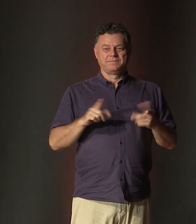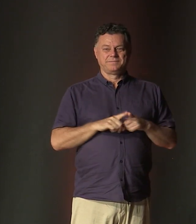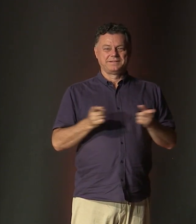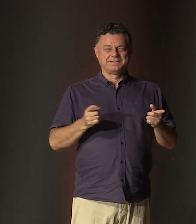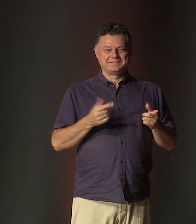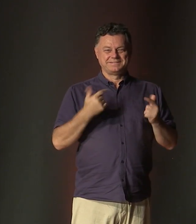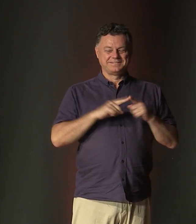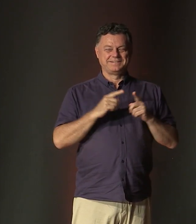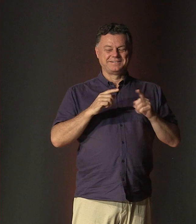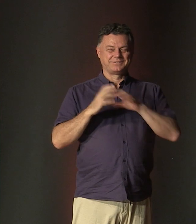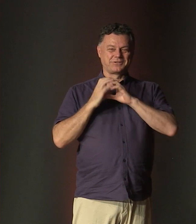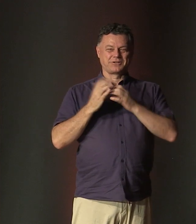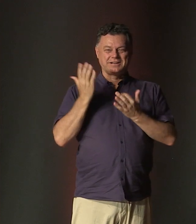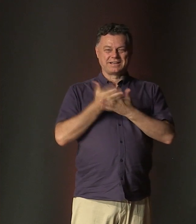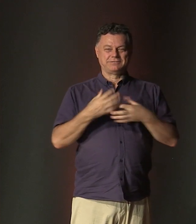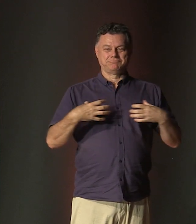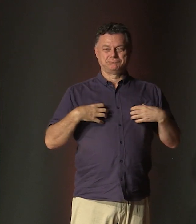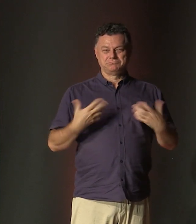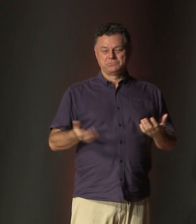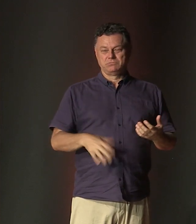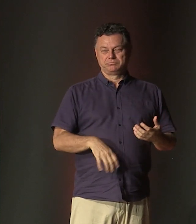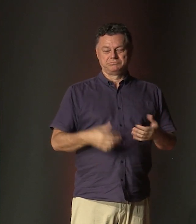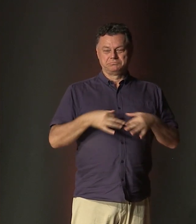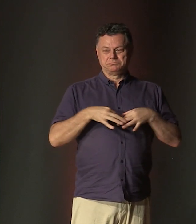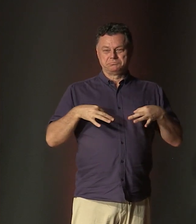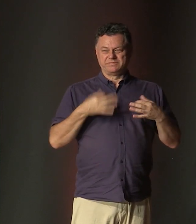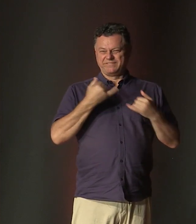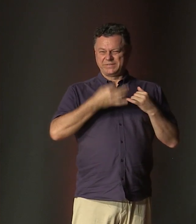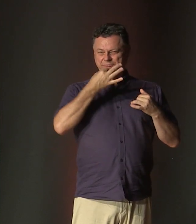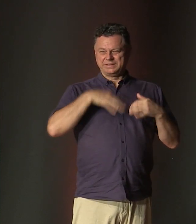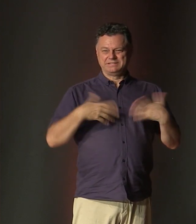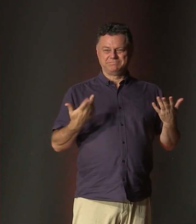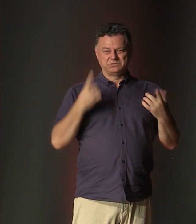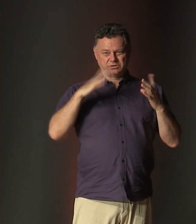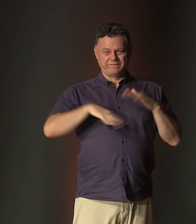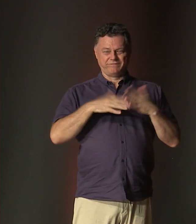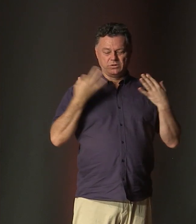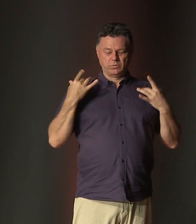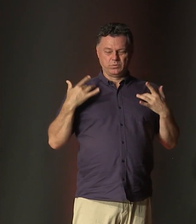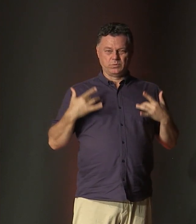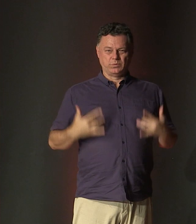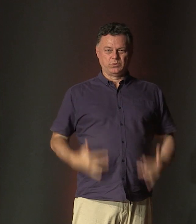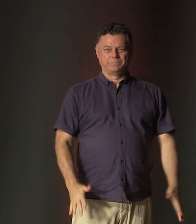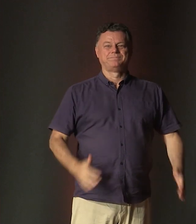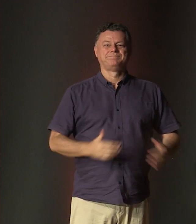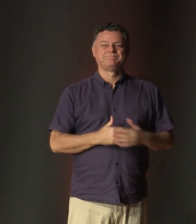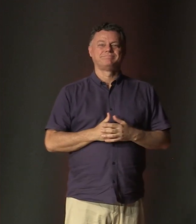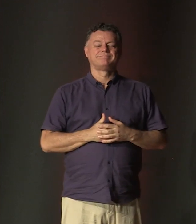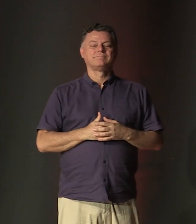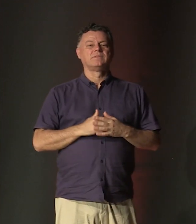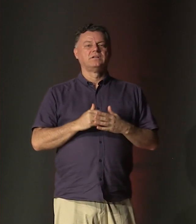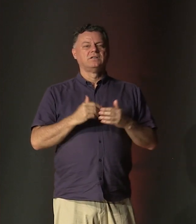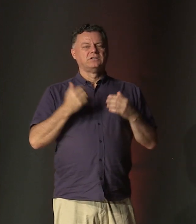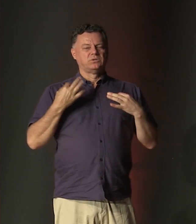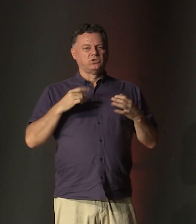and coconut halves. The point is, you're making these decisions about something that is